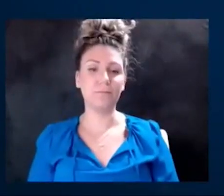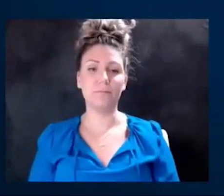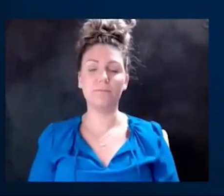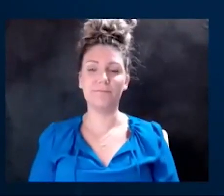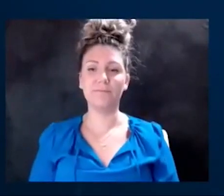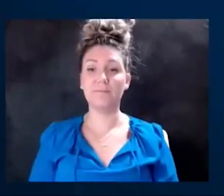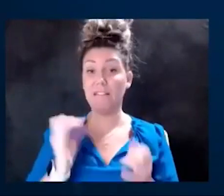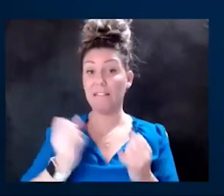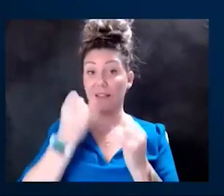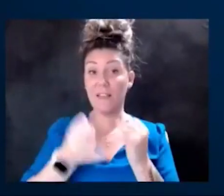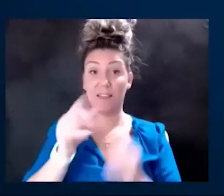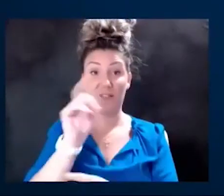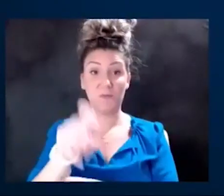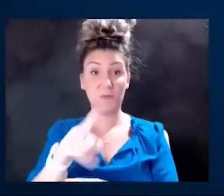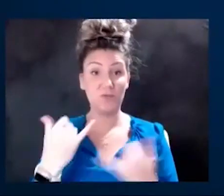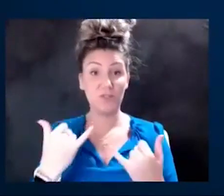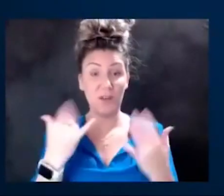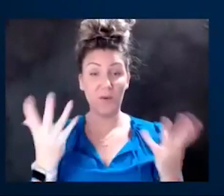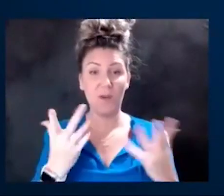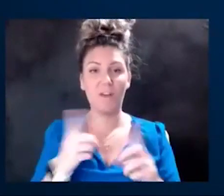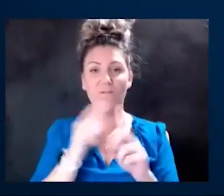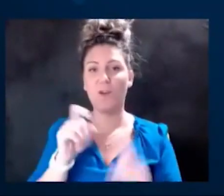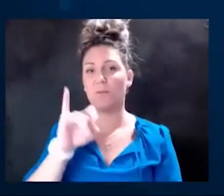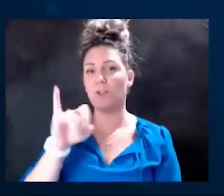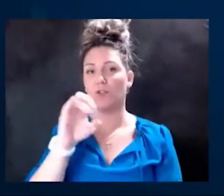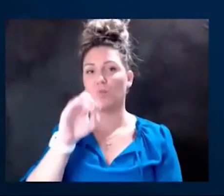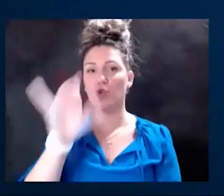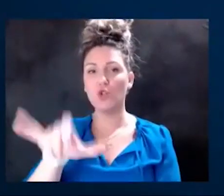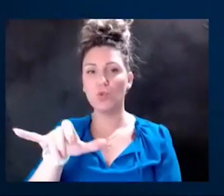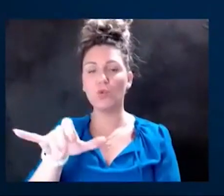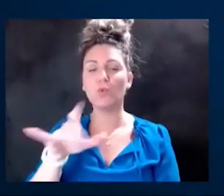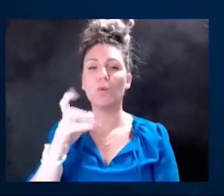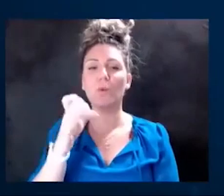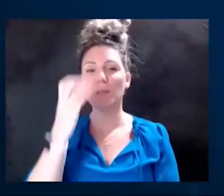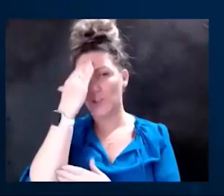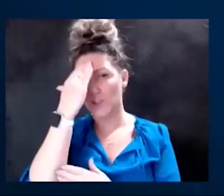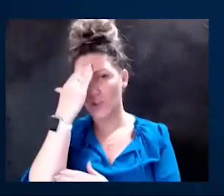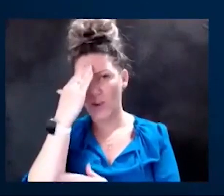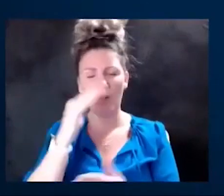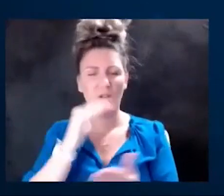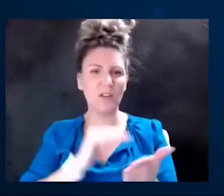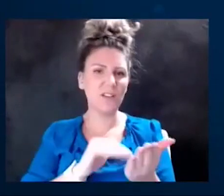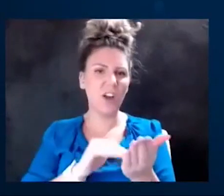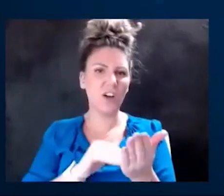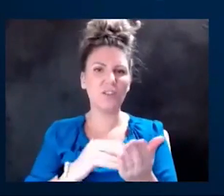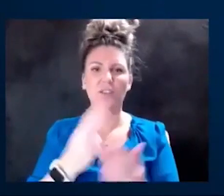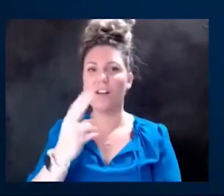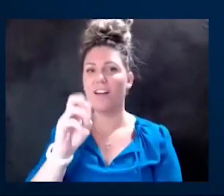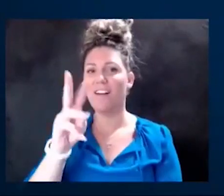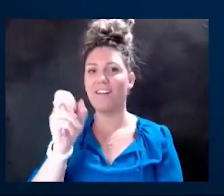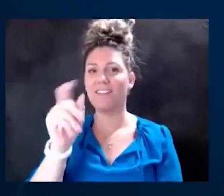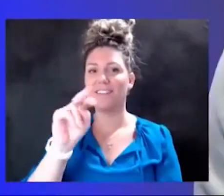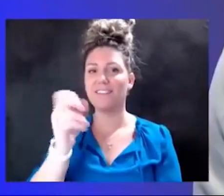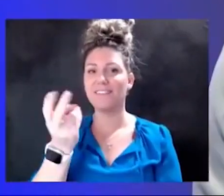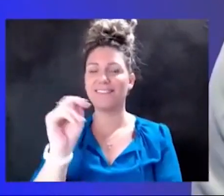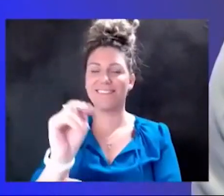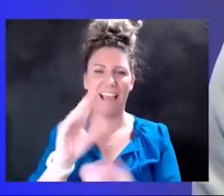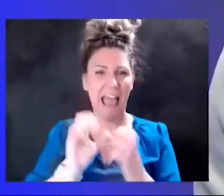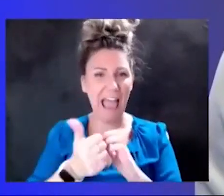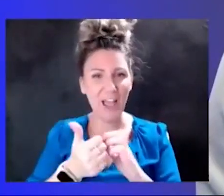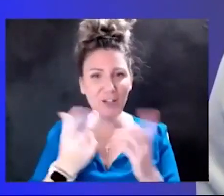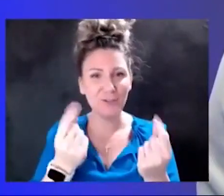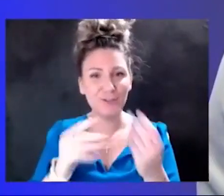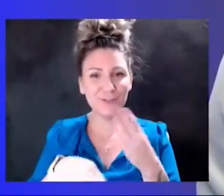last question today is from Judy, and she wants to know, Dr. Hawkinson, how did your son do in the soccer tournament yesterday? They